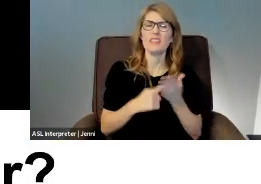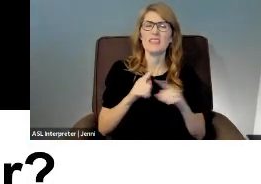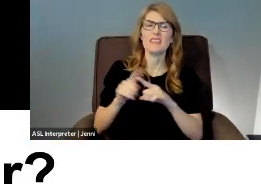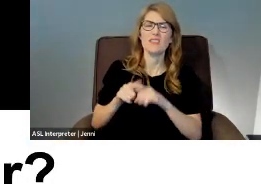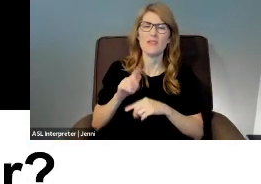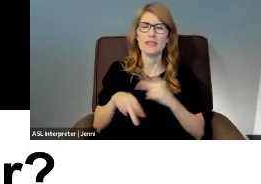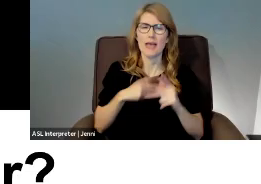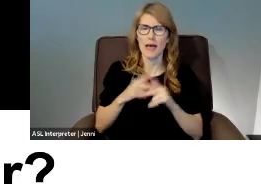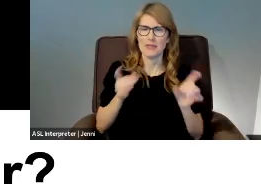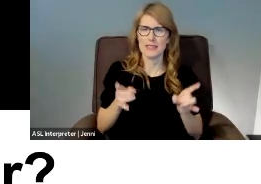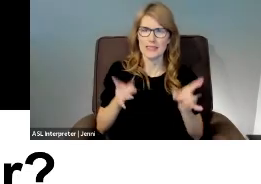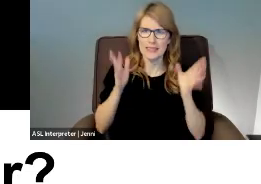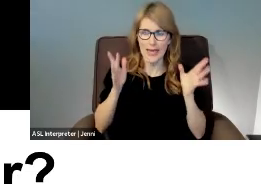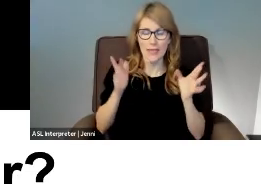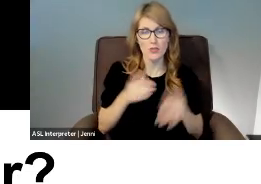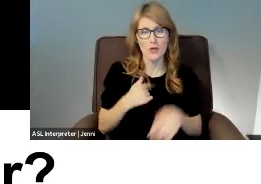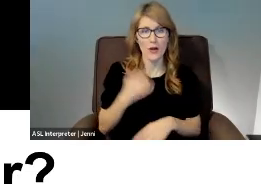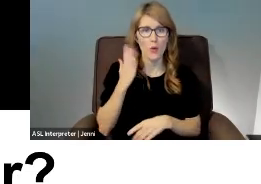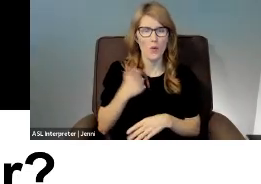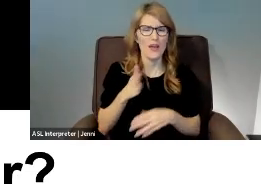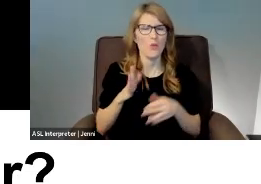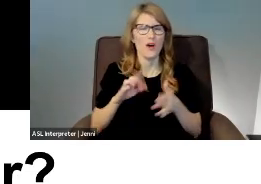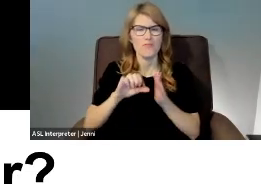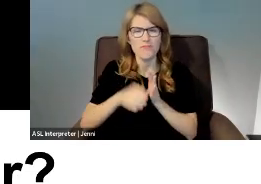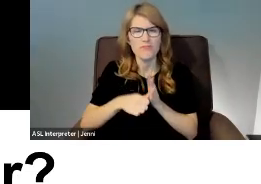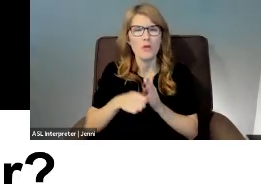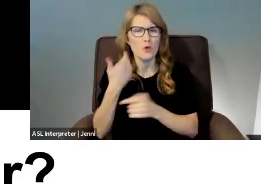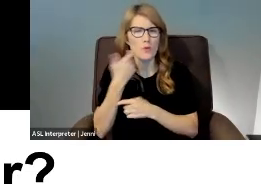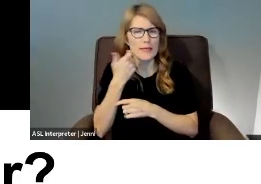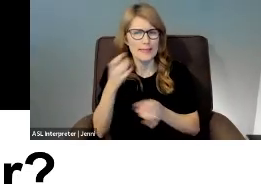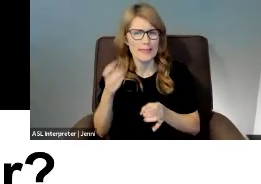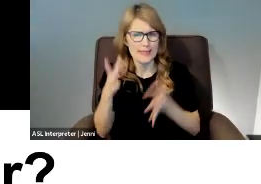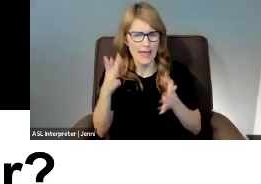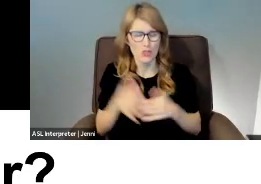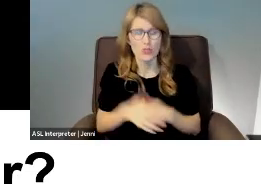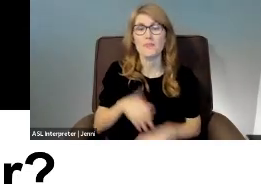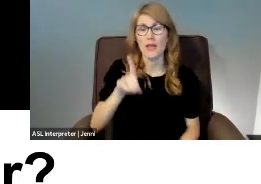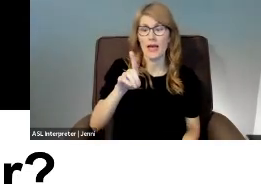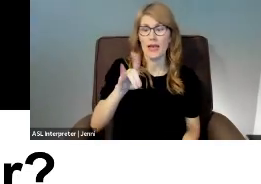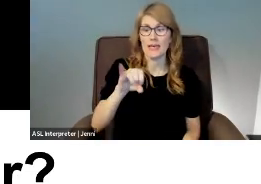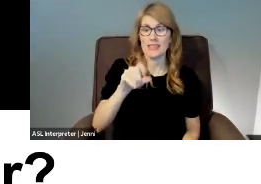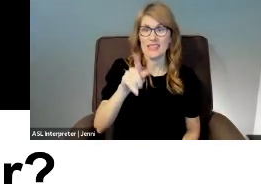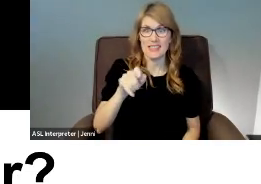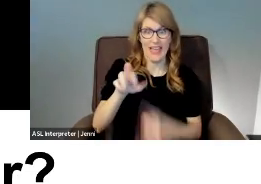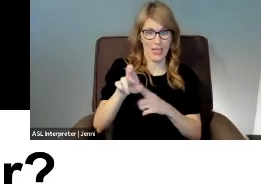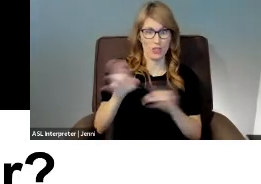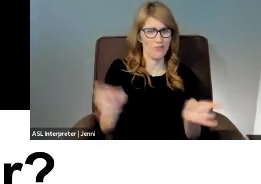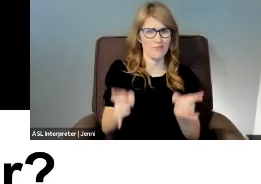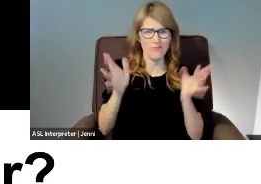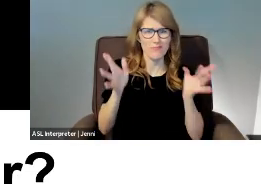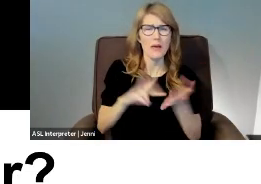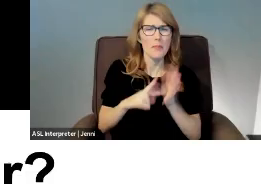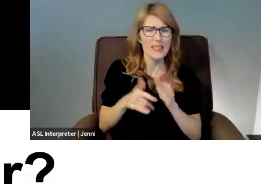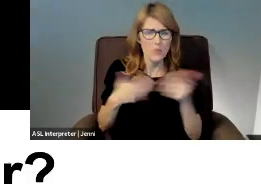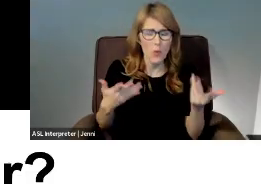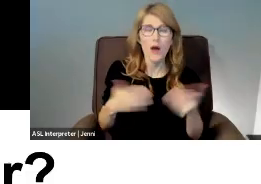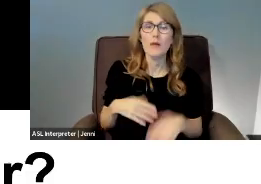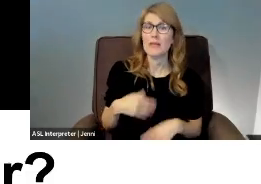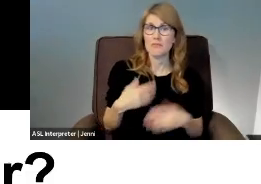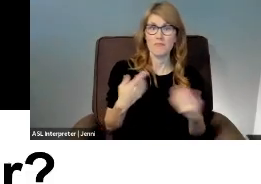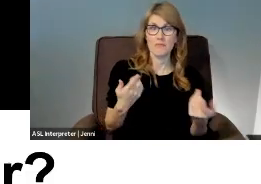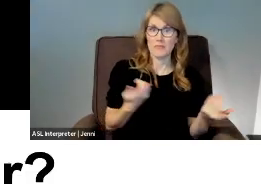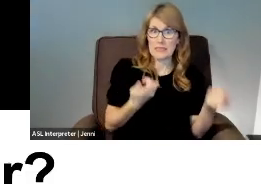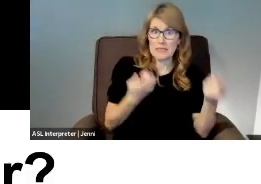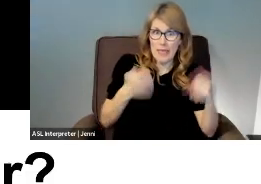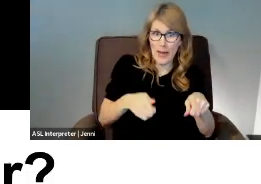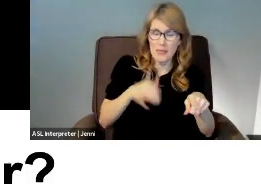highlight disasters in recent history. So what is a disaster? A disaster is an event which disrupts and